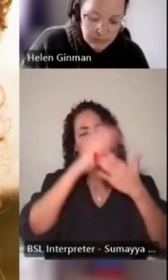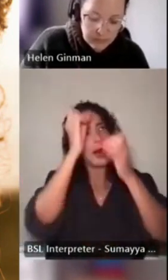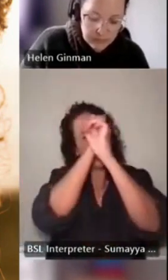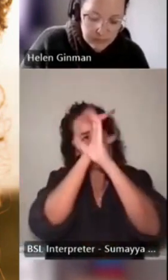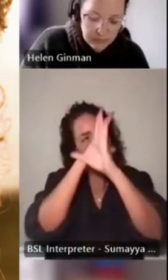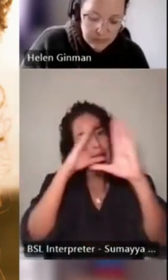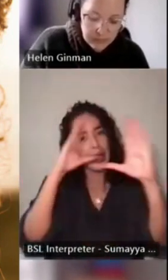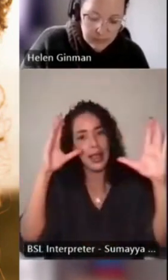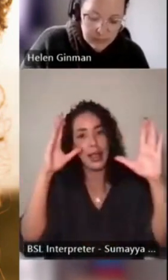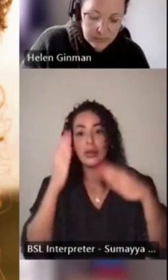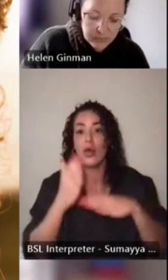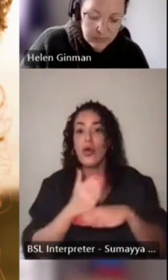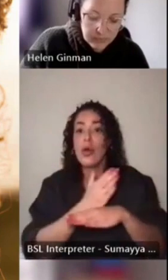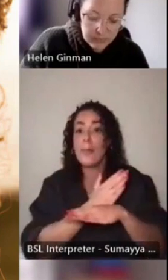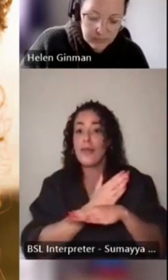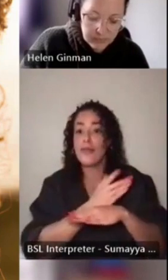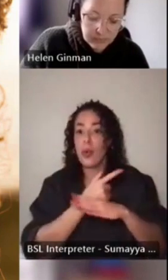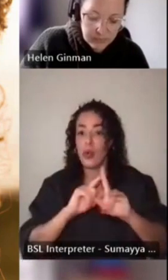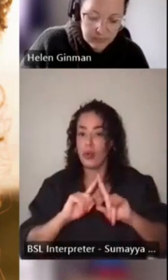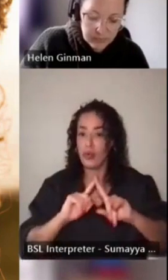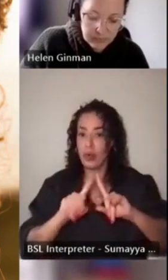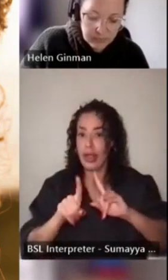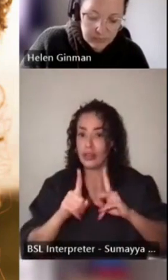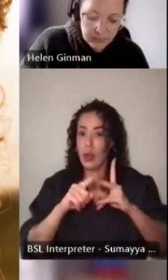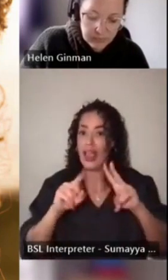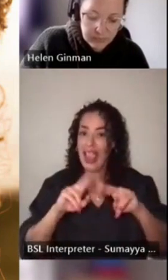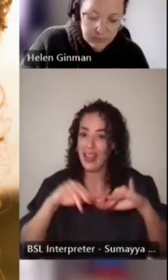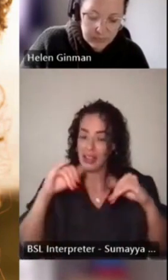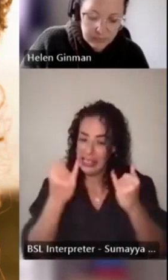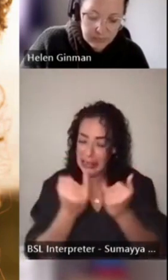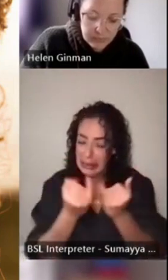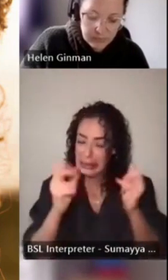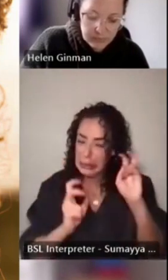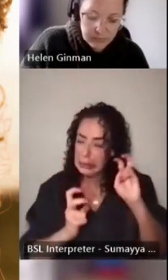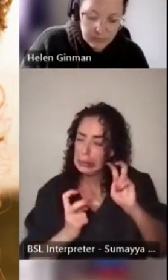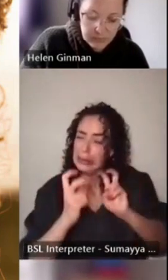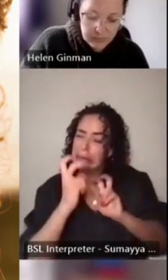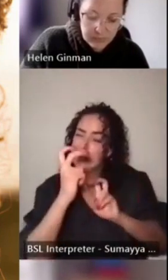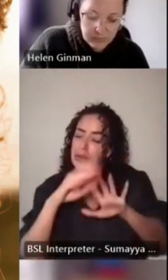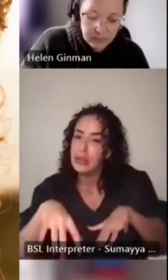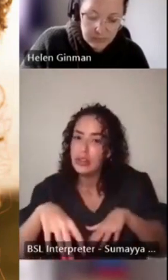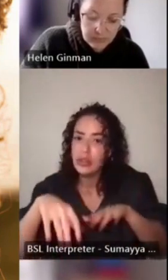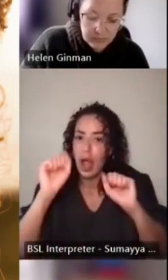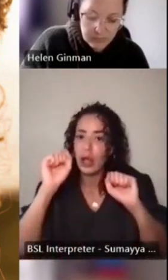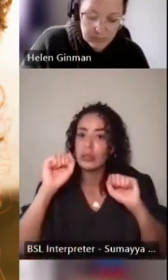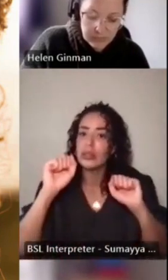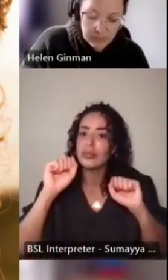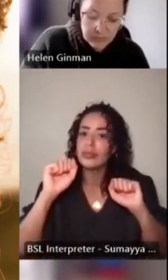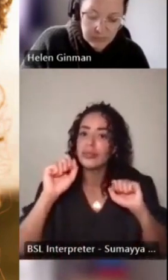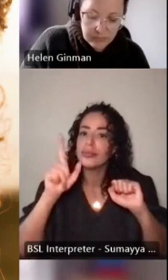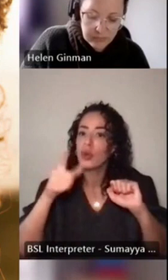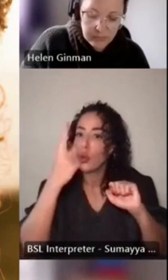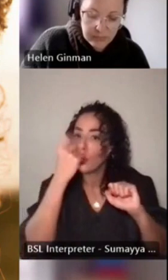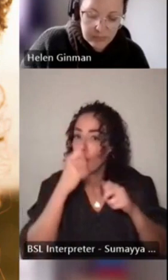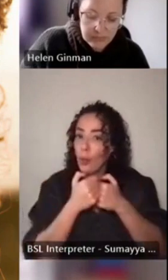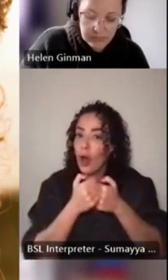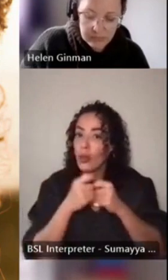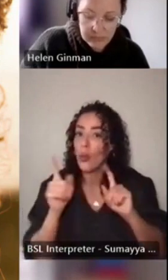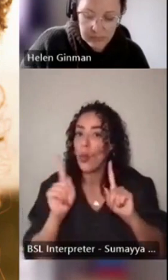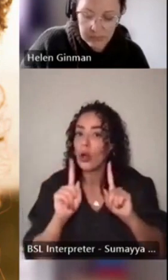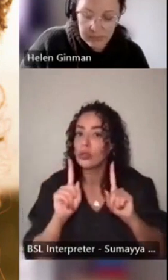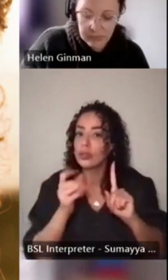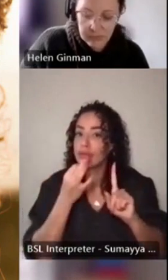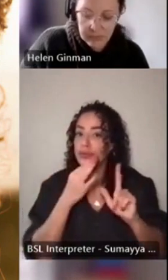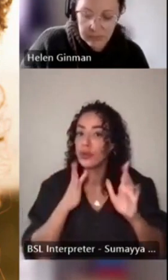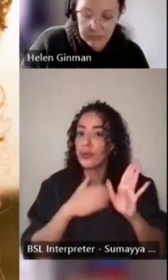we react to someone, so if we're already kind of in a conflict state, it might be worth taking a couple of minutes just to